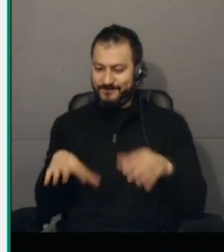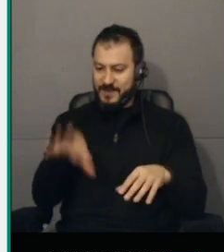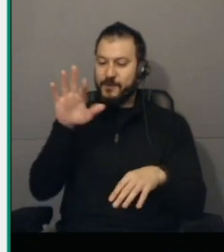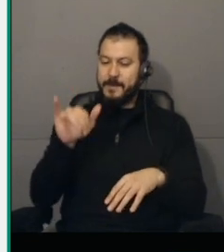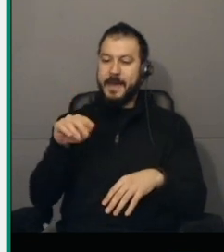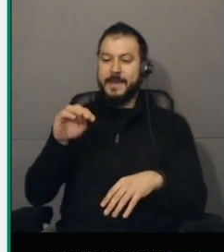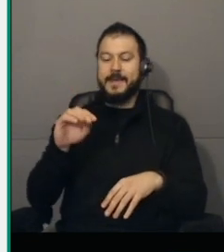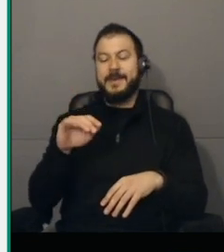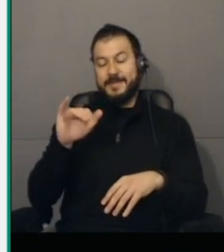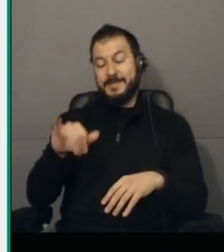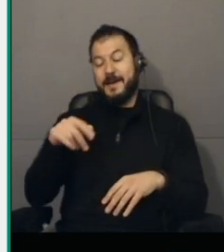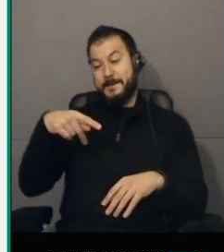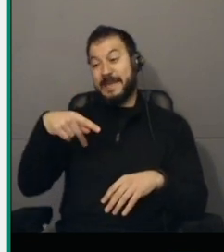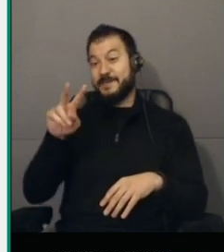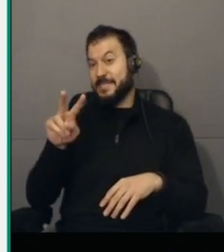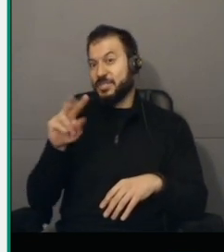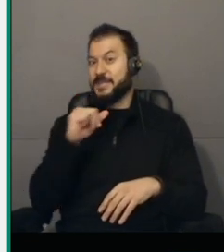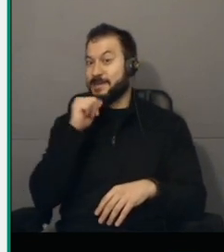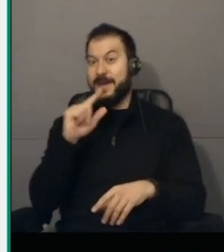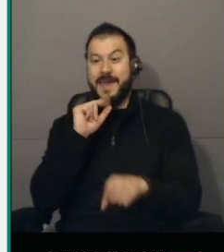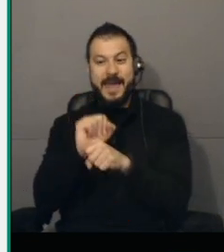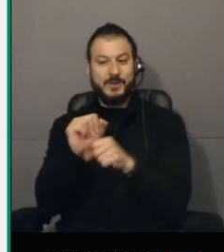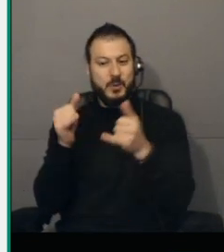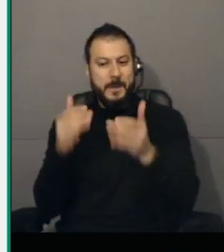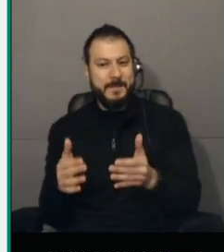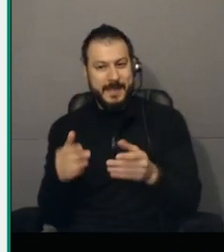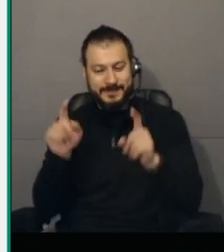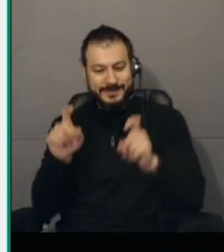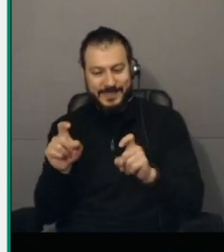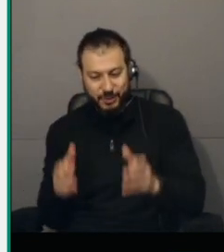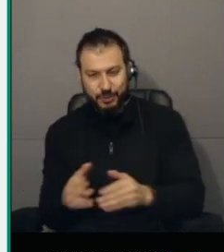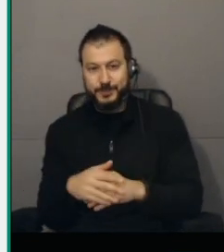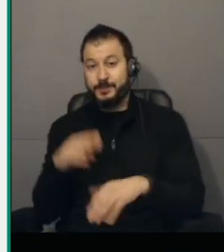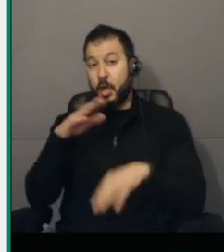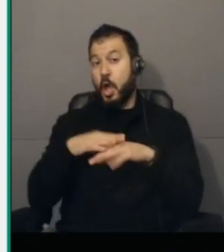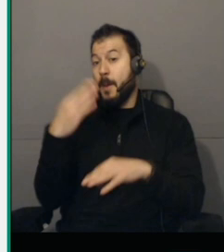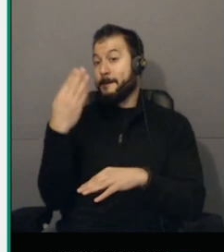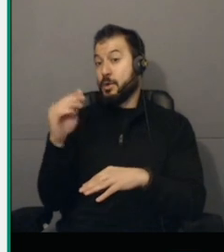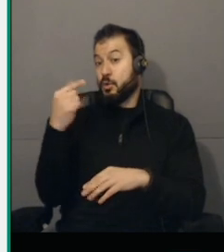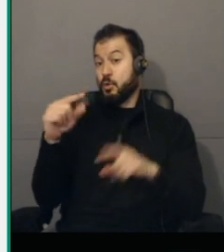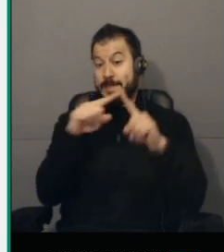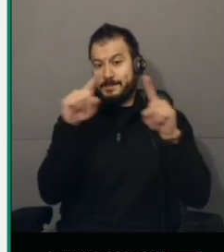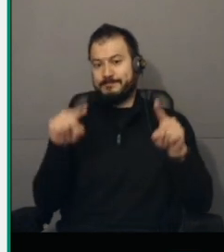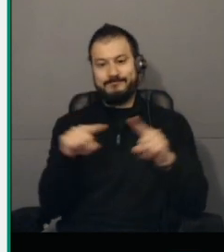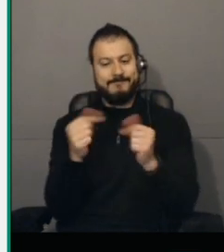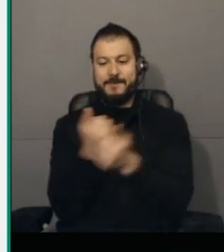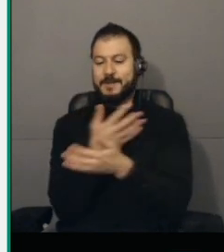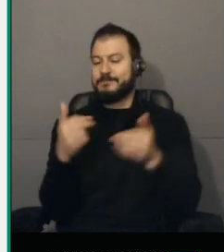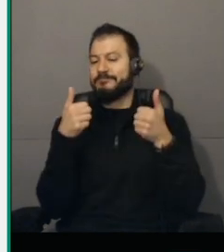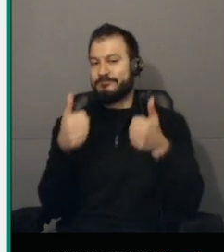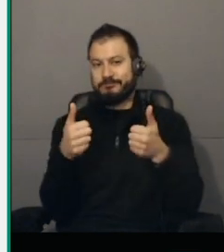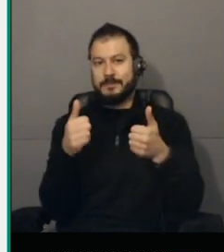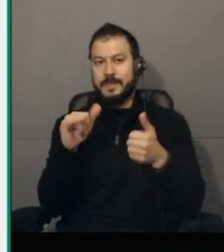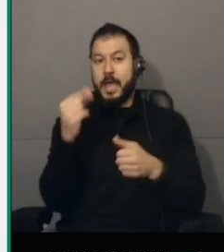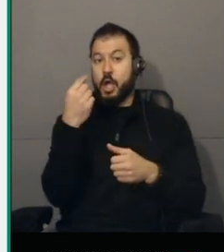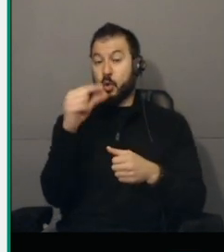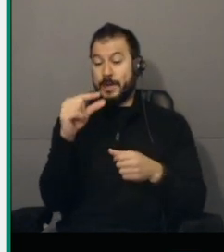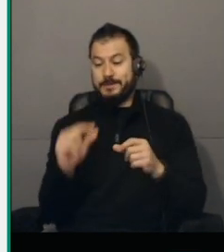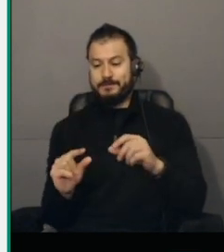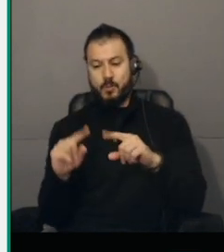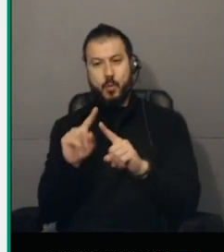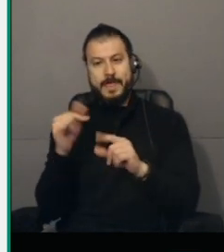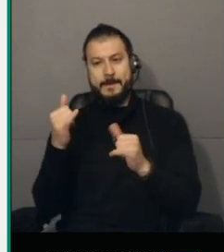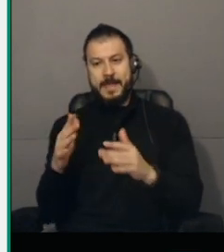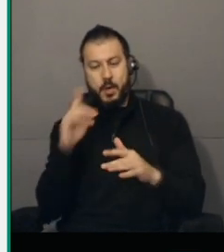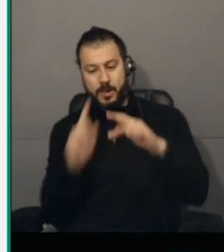system, not manual testers. So on the left in blue-green, all is well. The blue icon represents the player's spawn point, and the